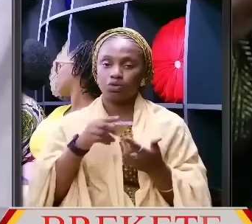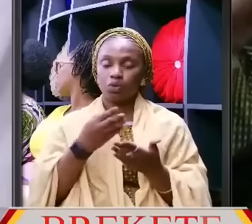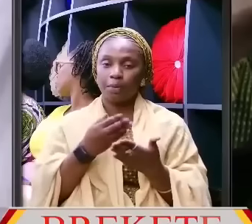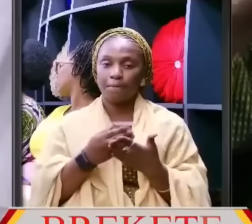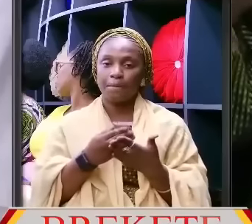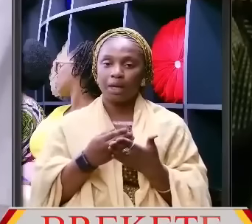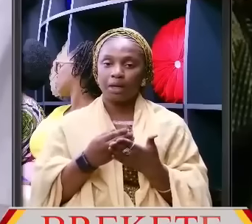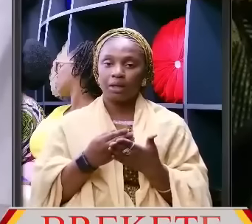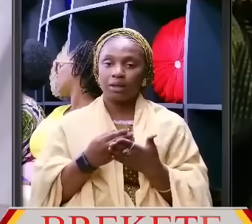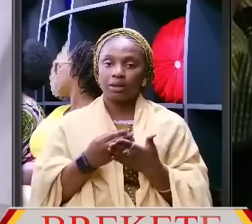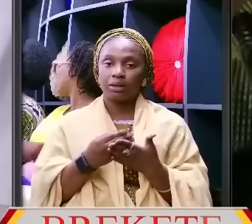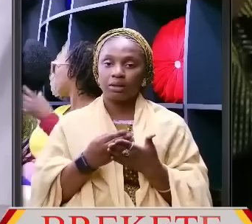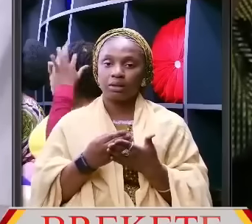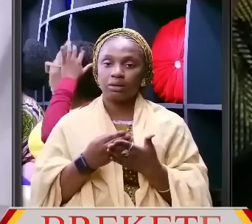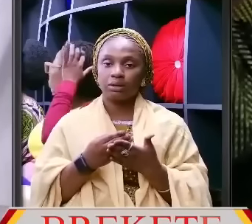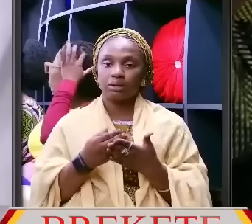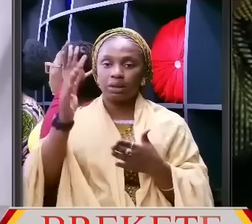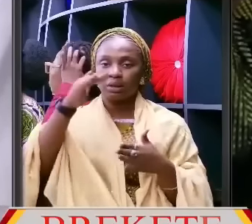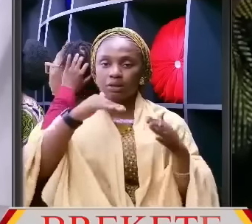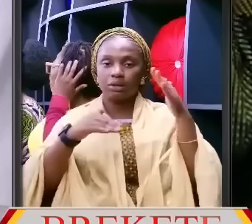the met, now take carry at reach a level.